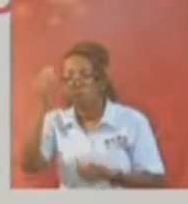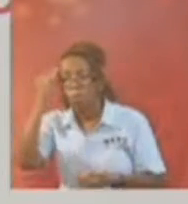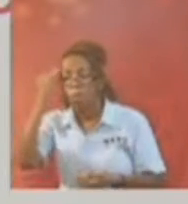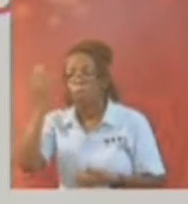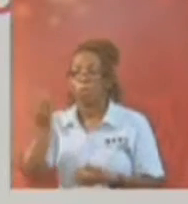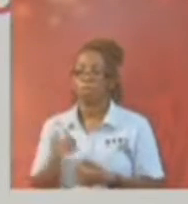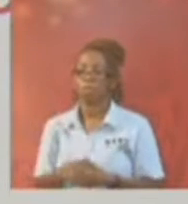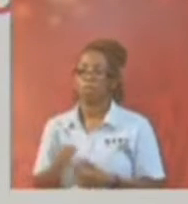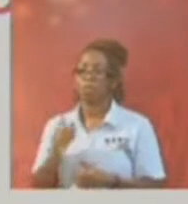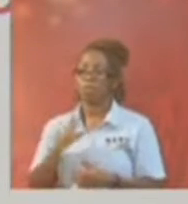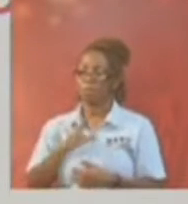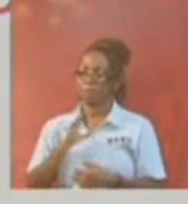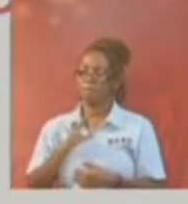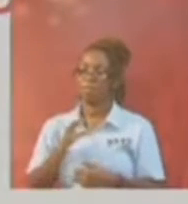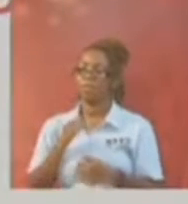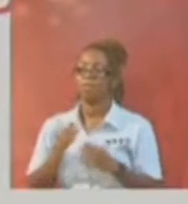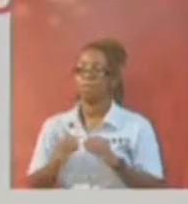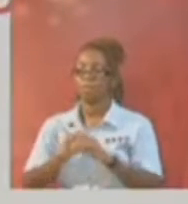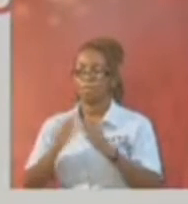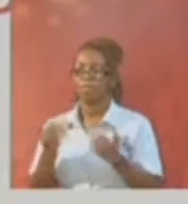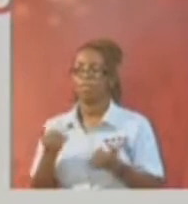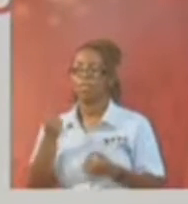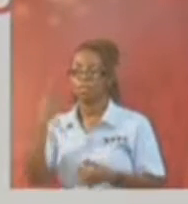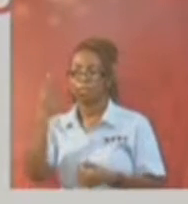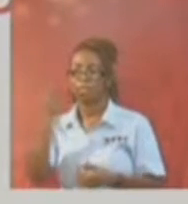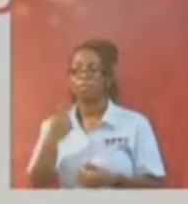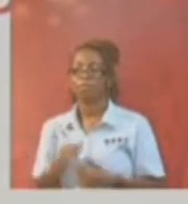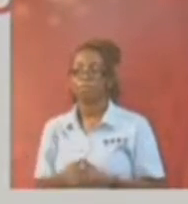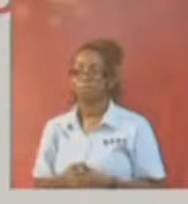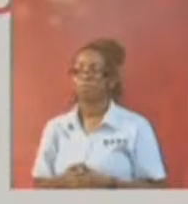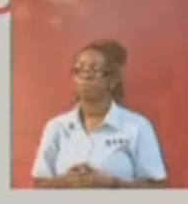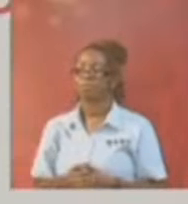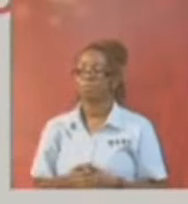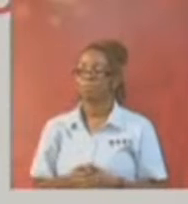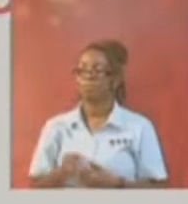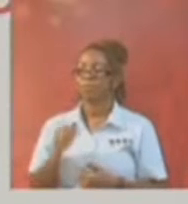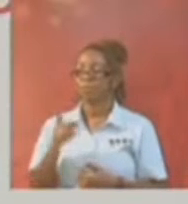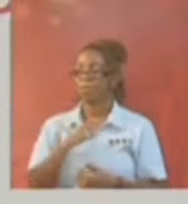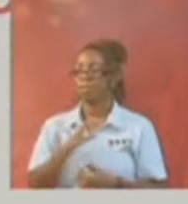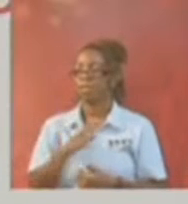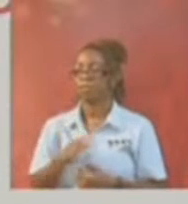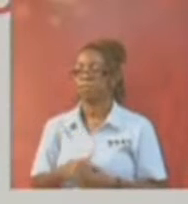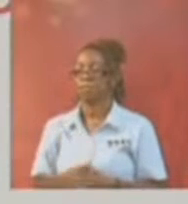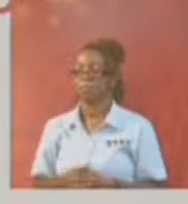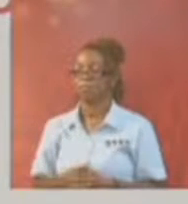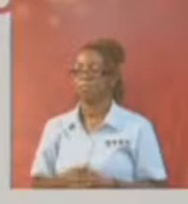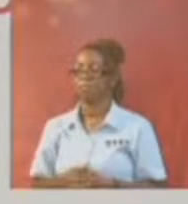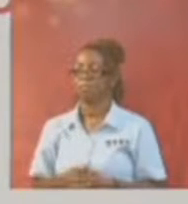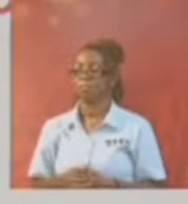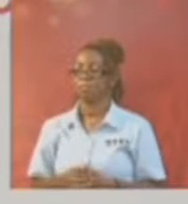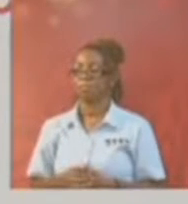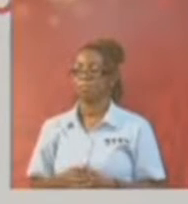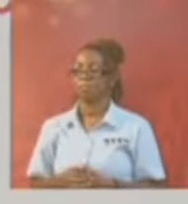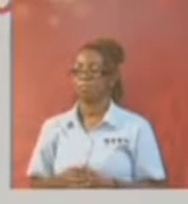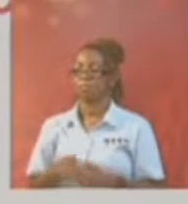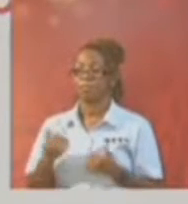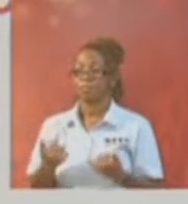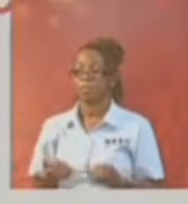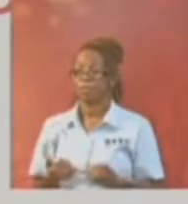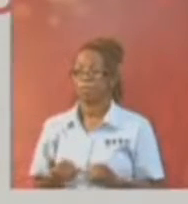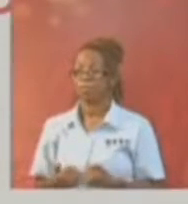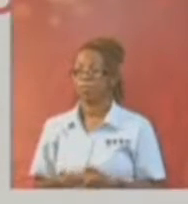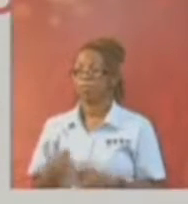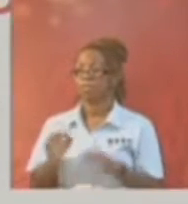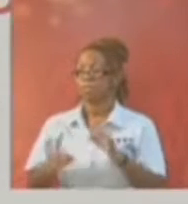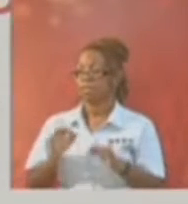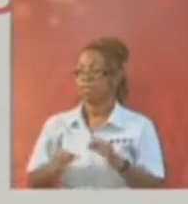the body's physiology in general and on the immune system, can make other pre-existing